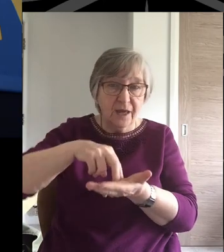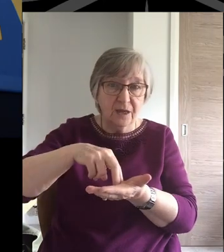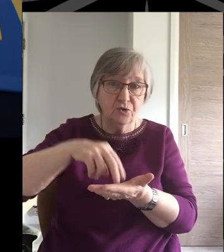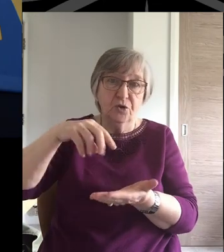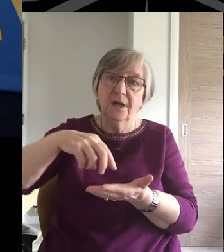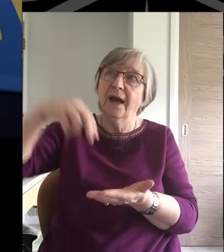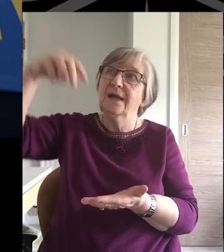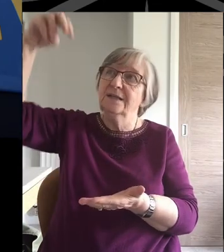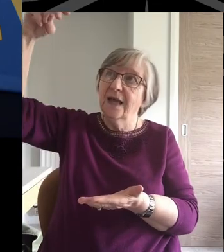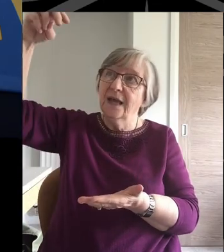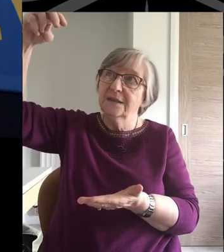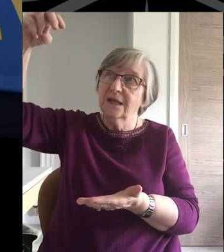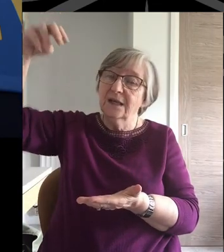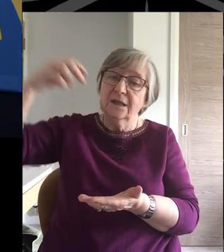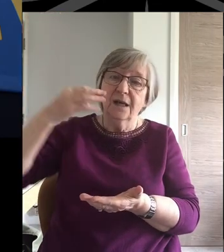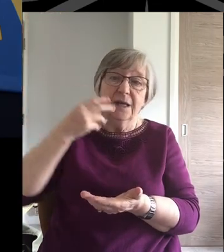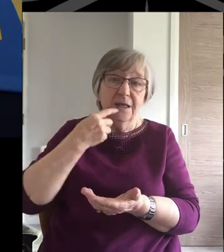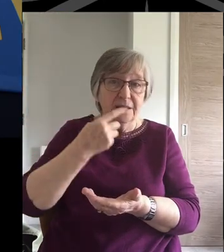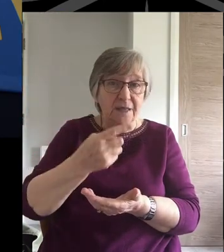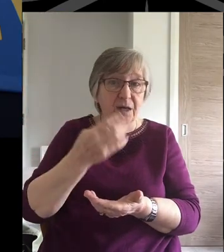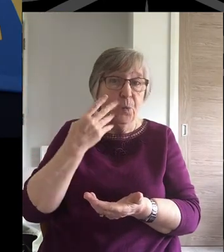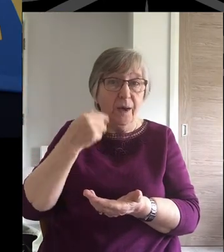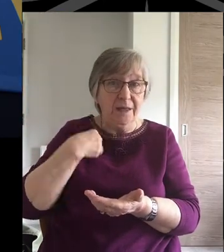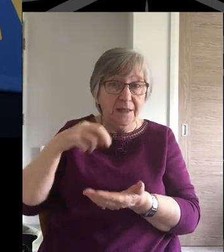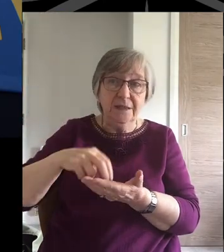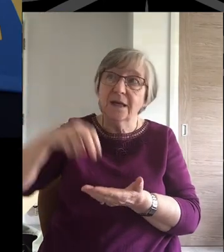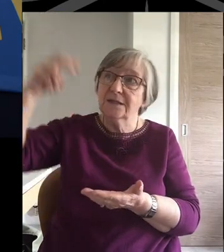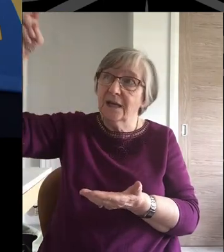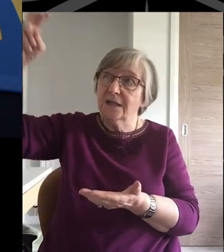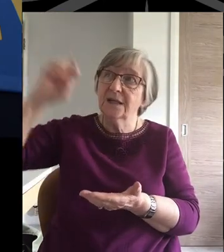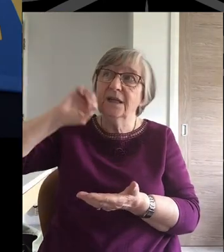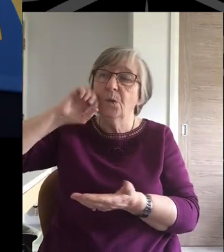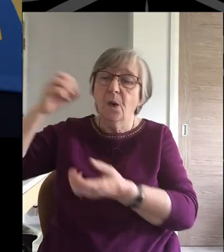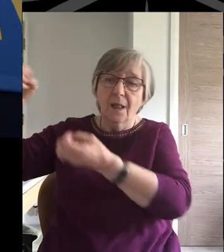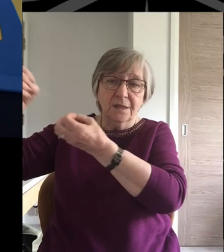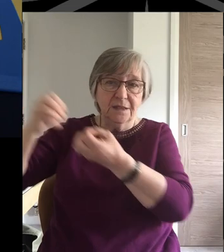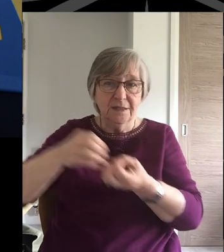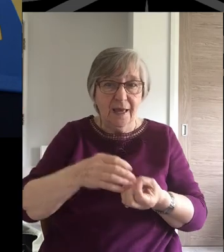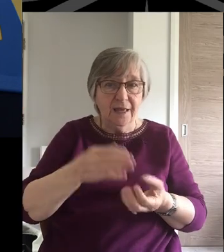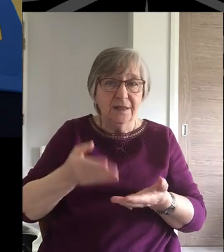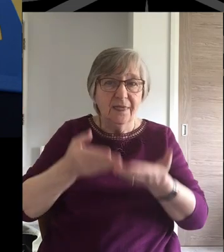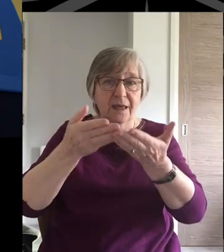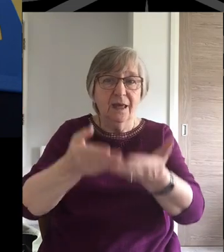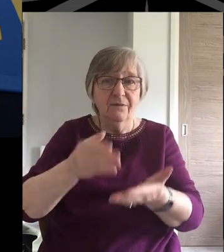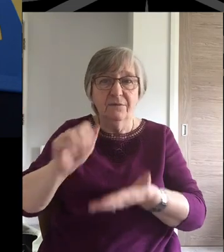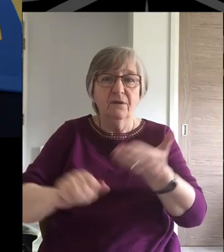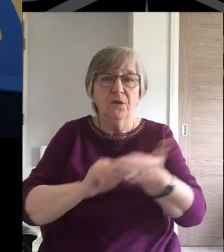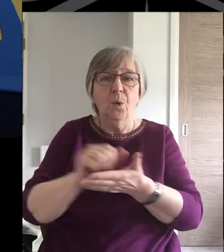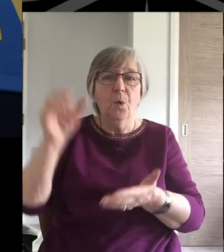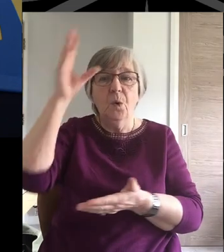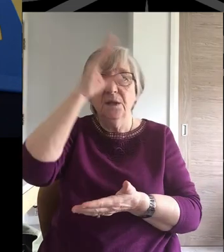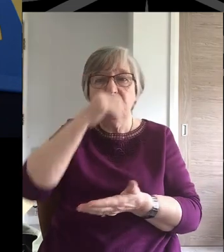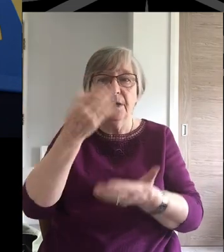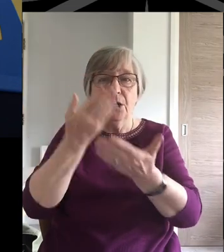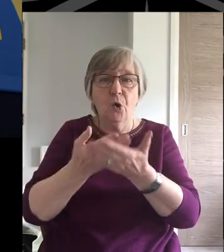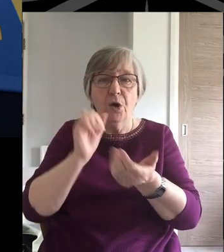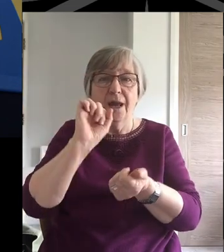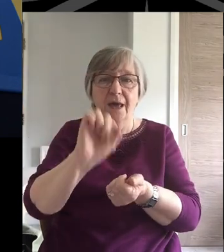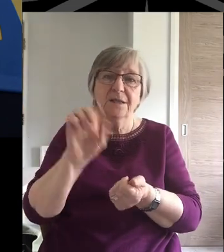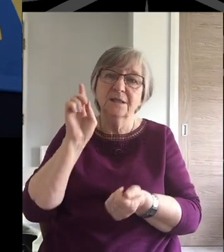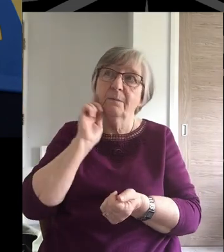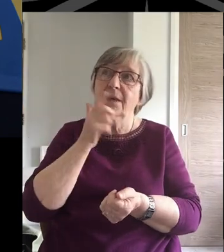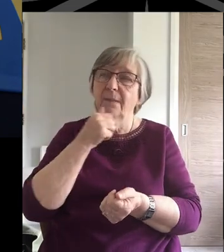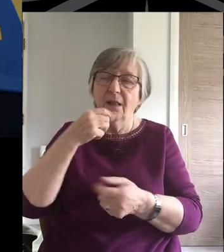his ascension, and he said when he had ascended to be with the Father, he would send the gift of the Spirit to be on his people